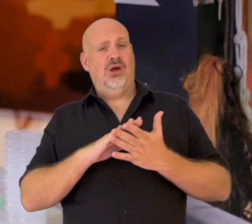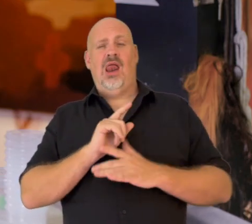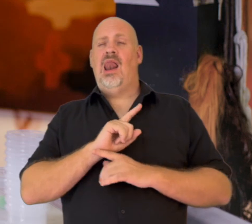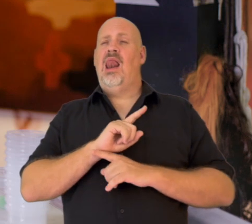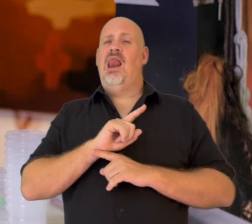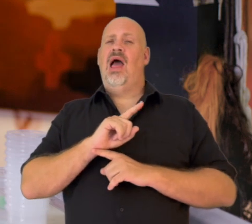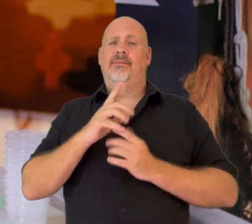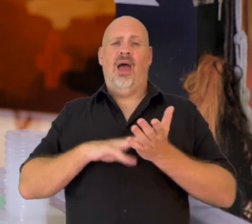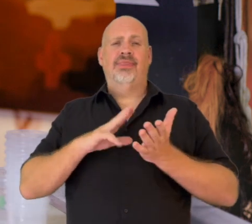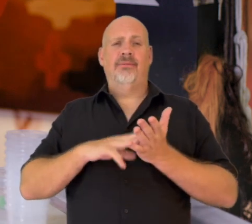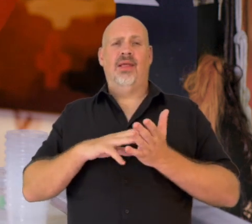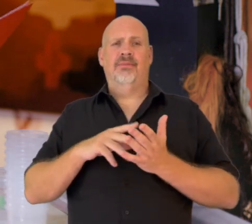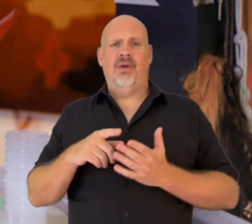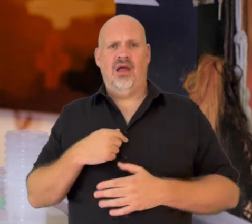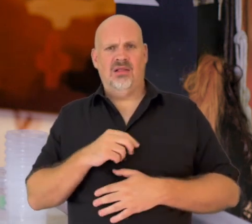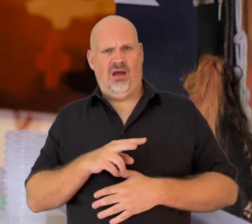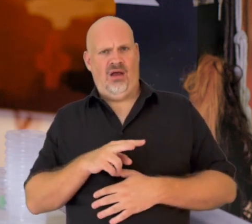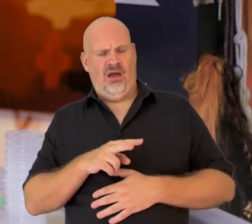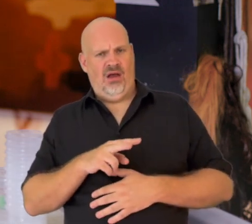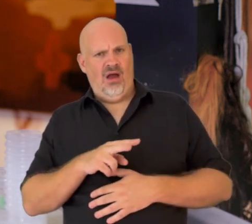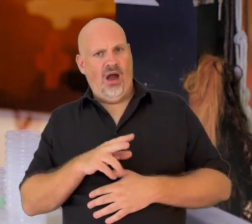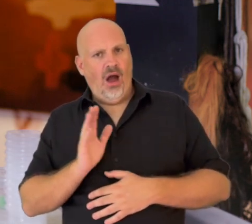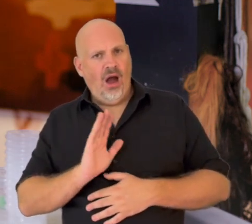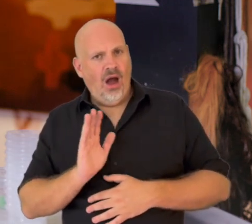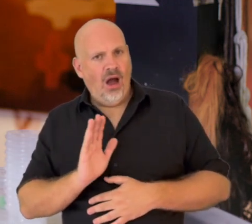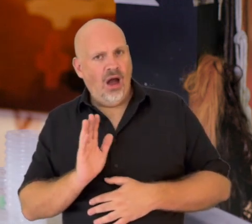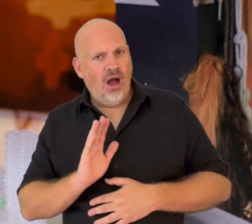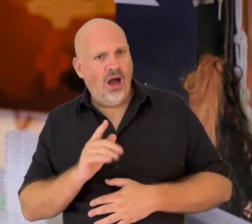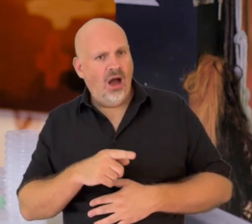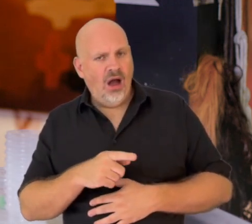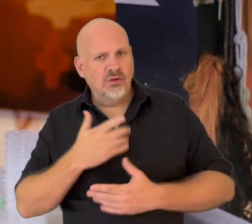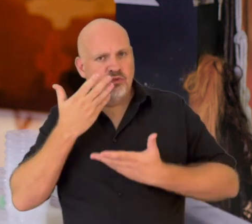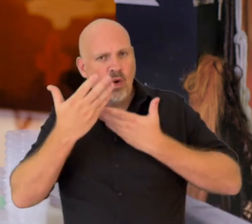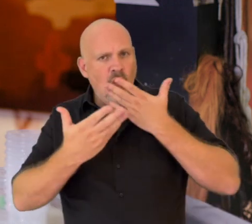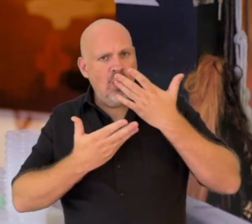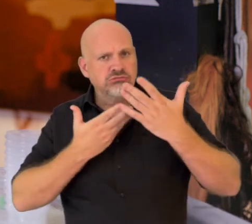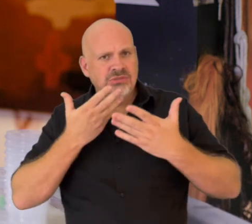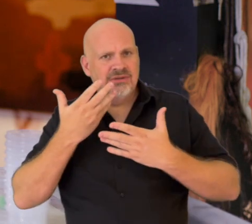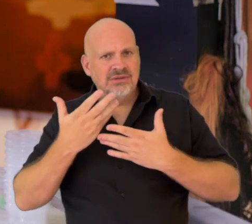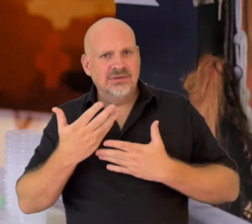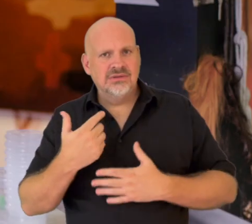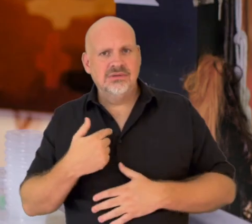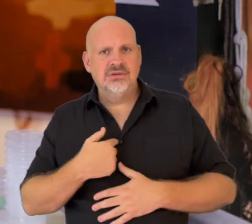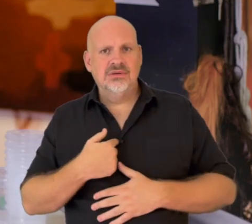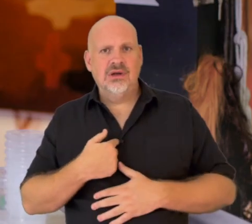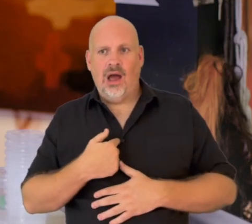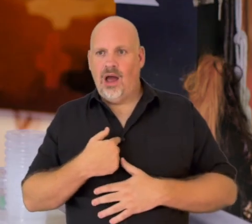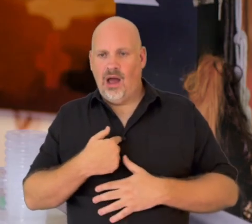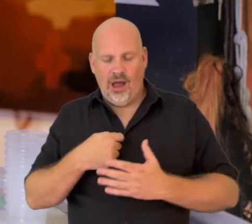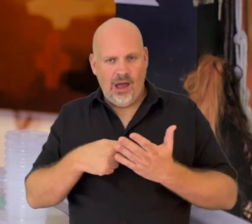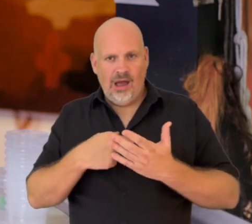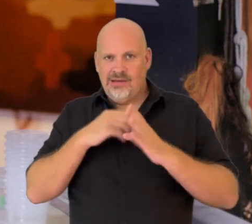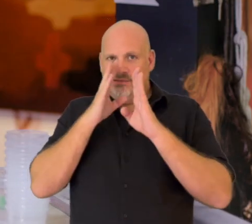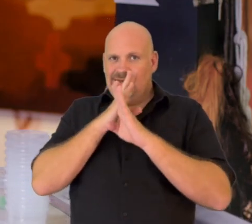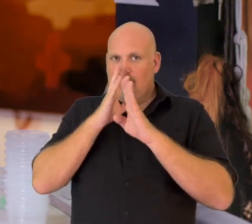later I realise that it was totally autobiographical. I'd accidentally revealed some awful secrets about myself.